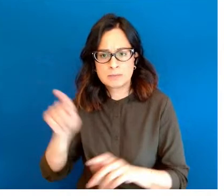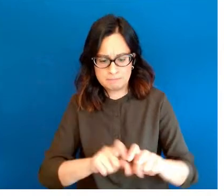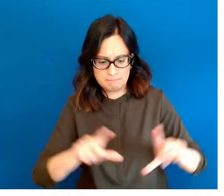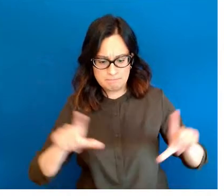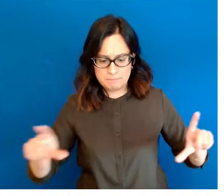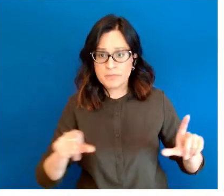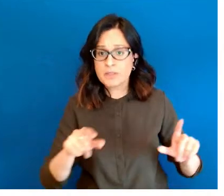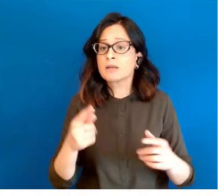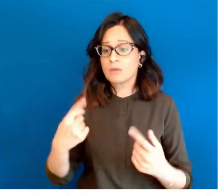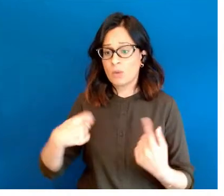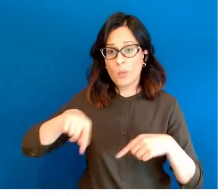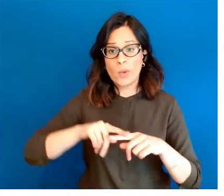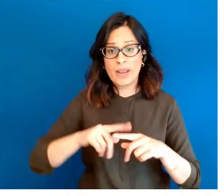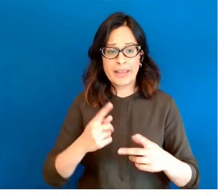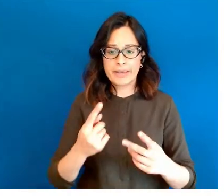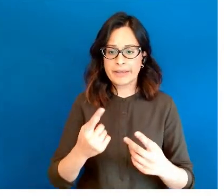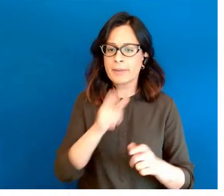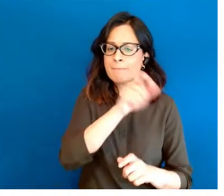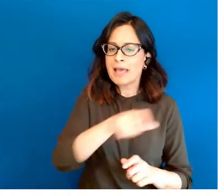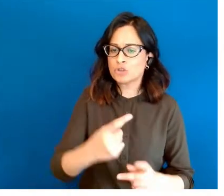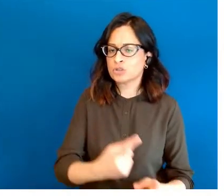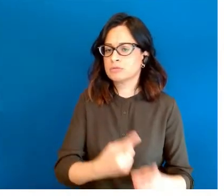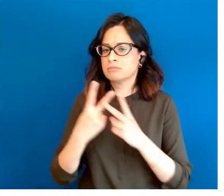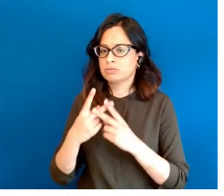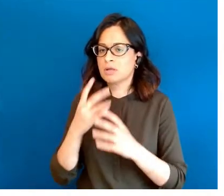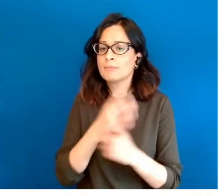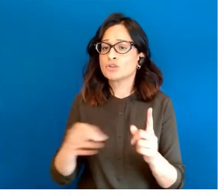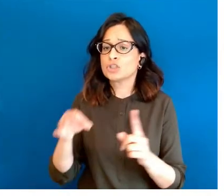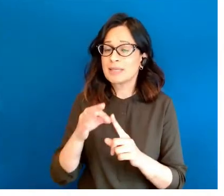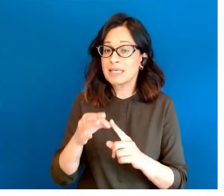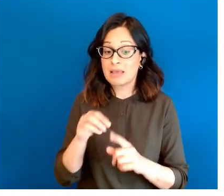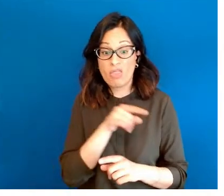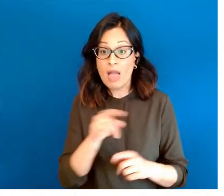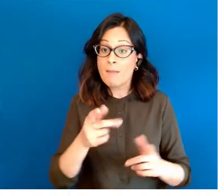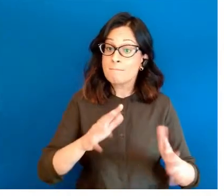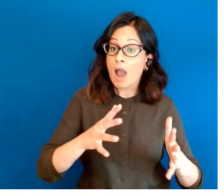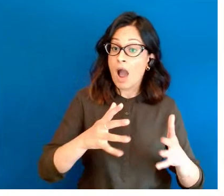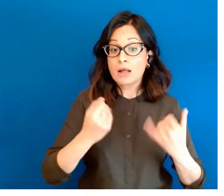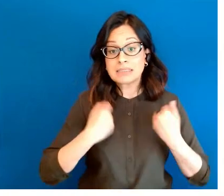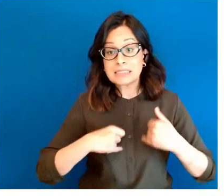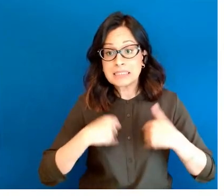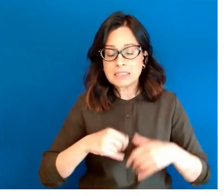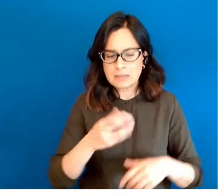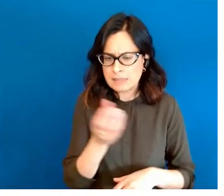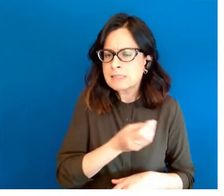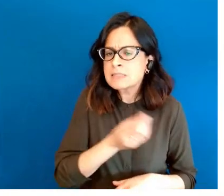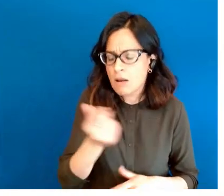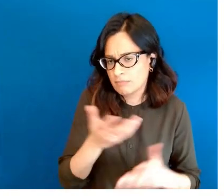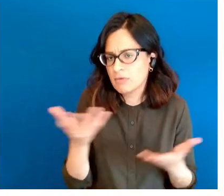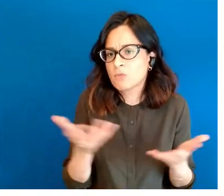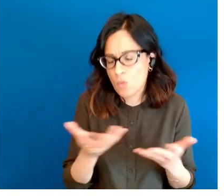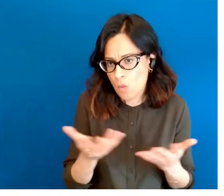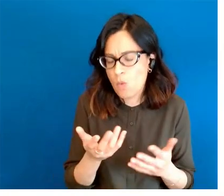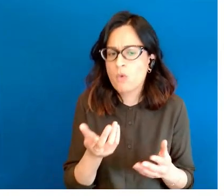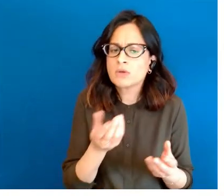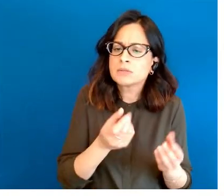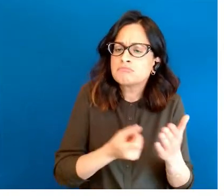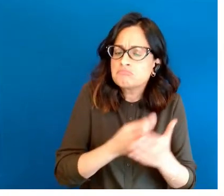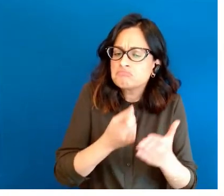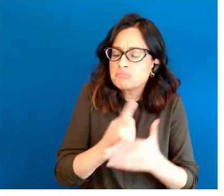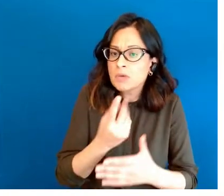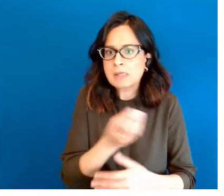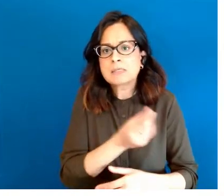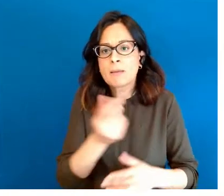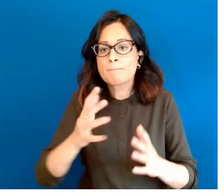visit us in primary care are not those with mild disease, although there are some, of course, but mainly those with moderate to